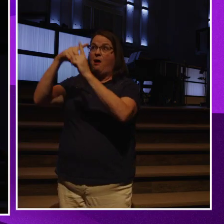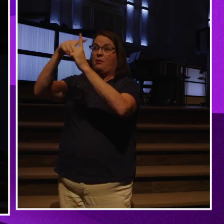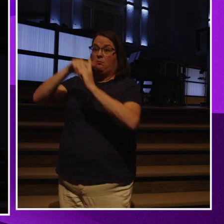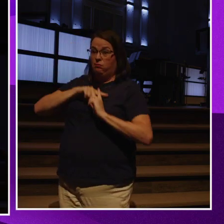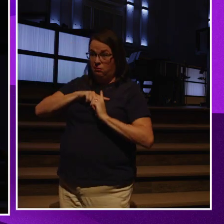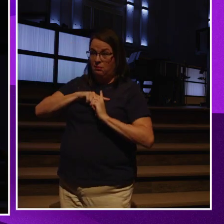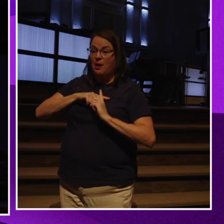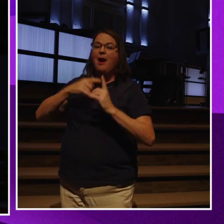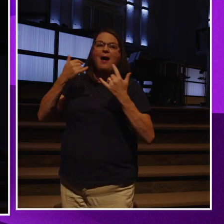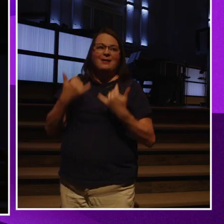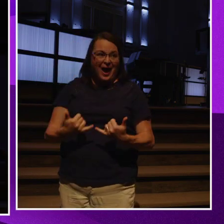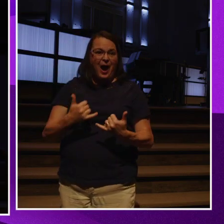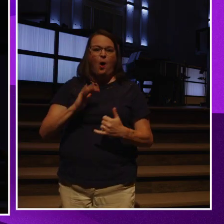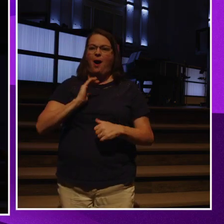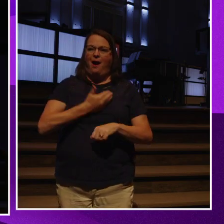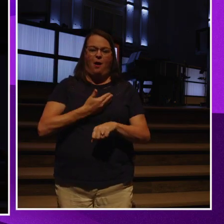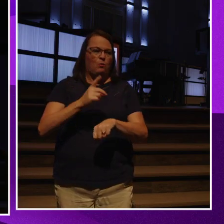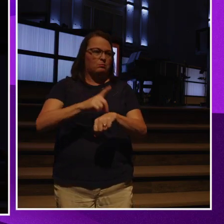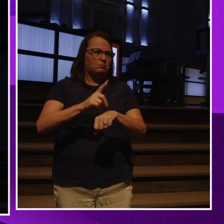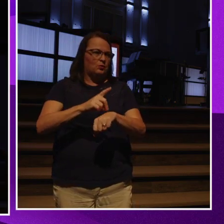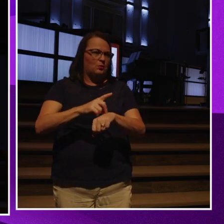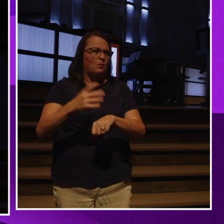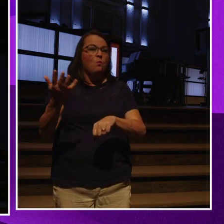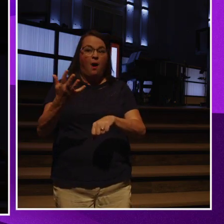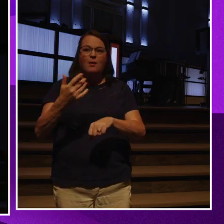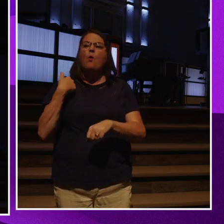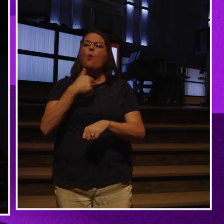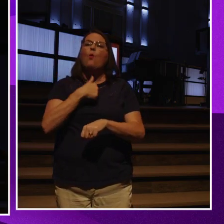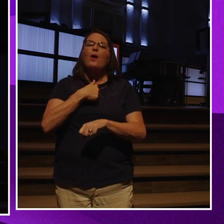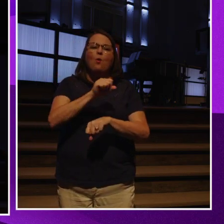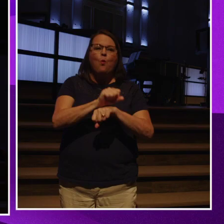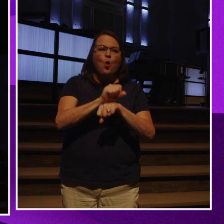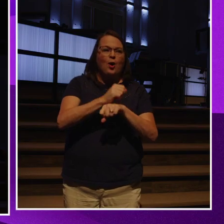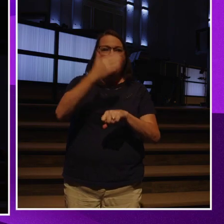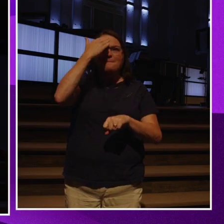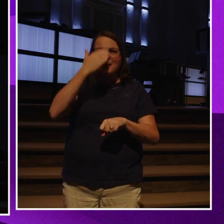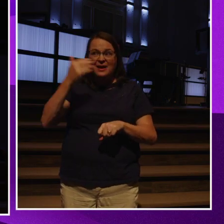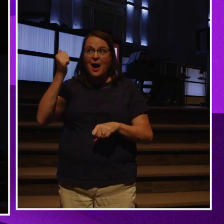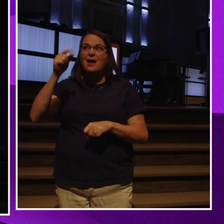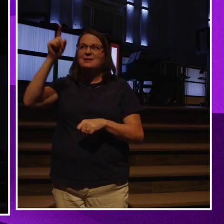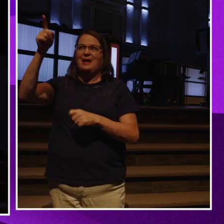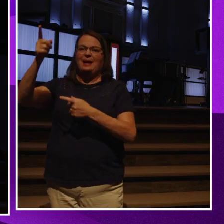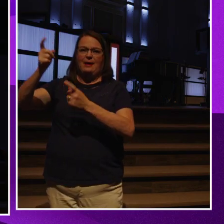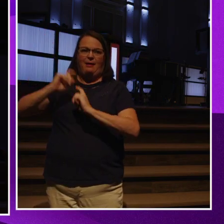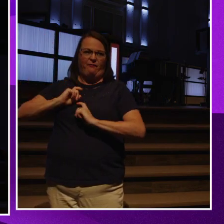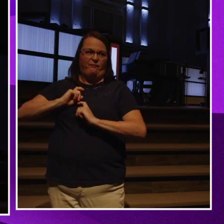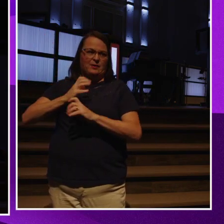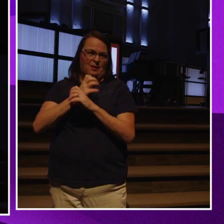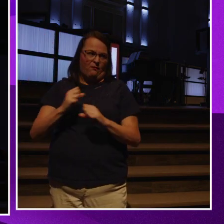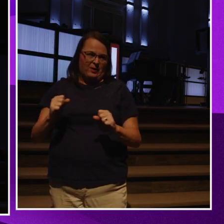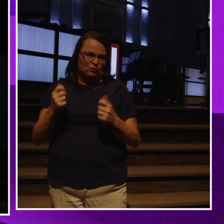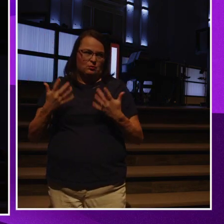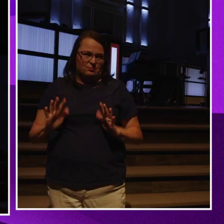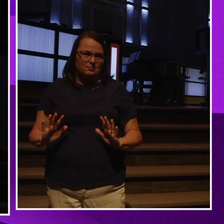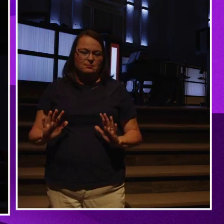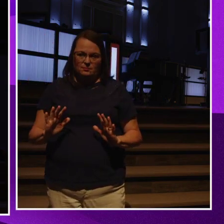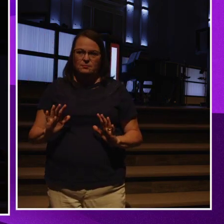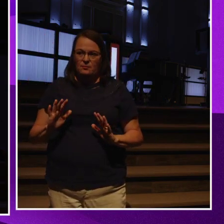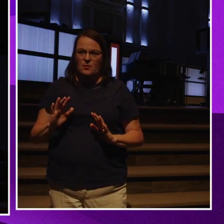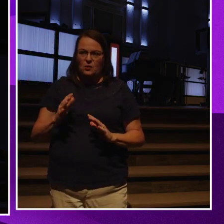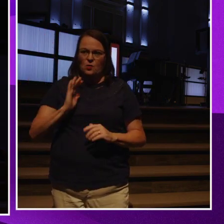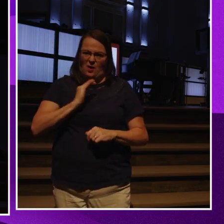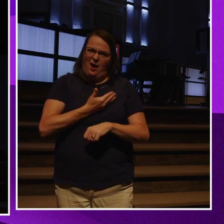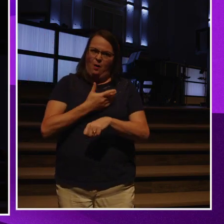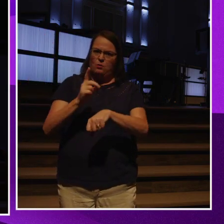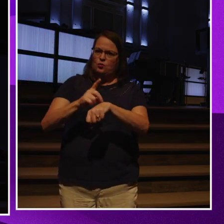do. We work because of the salvation he has given us. So there's a work for us